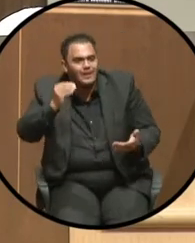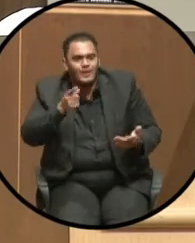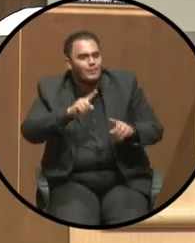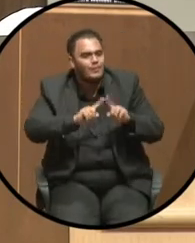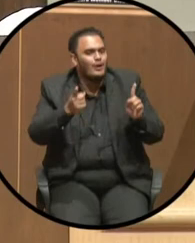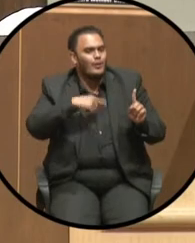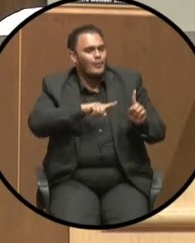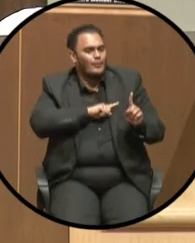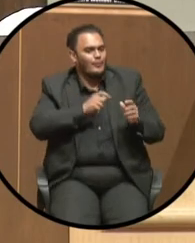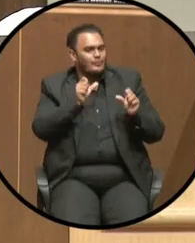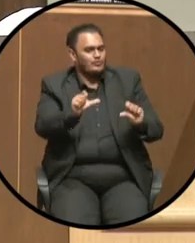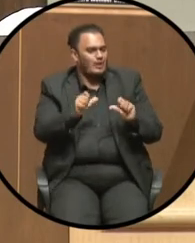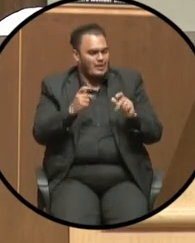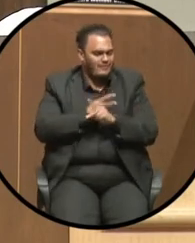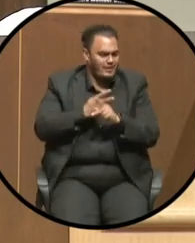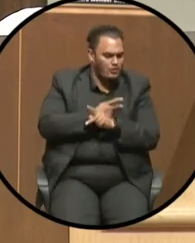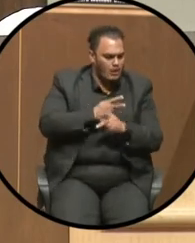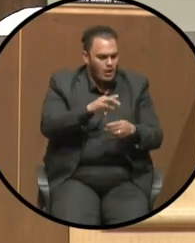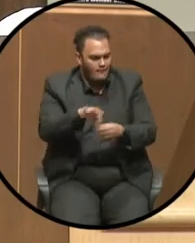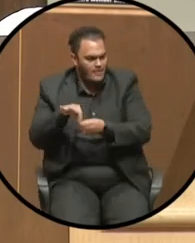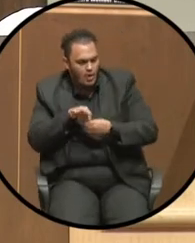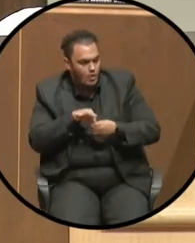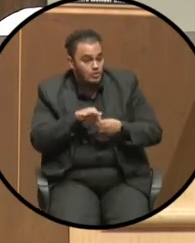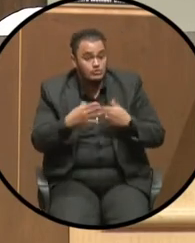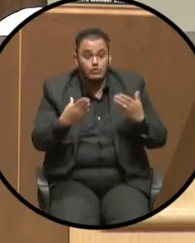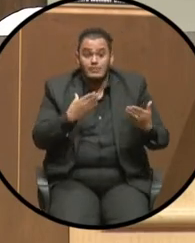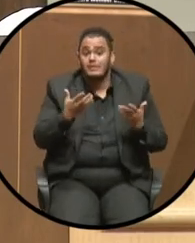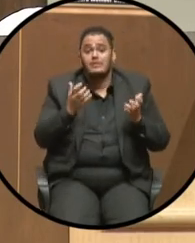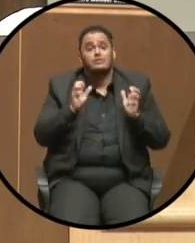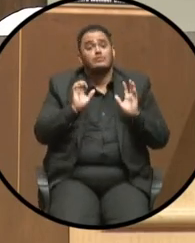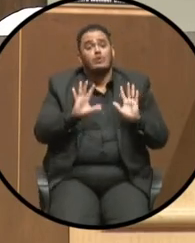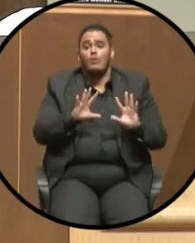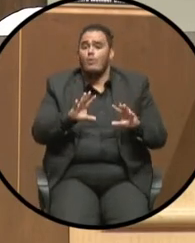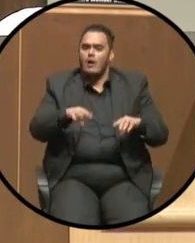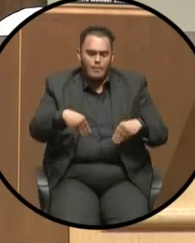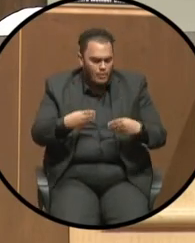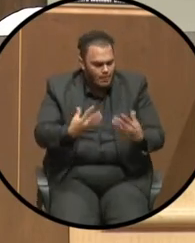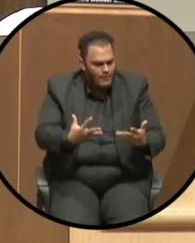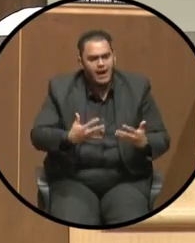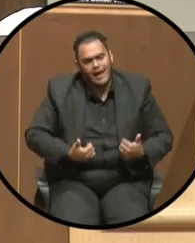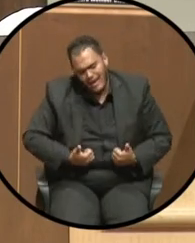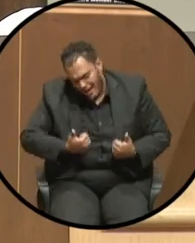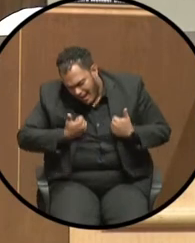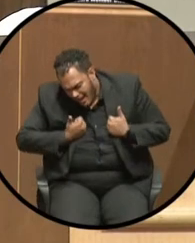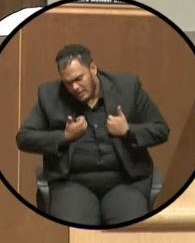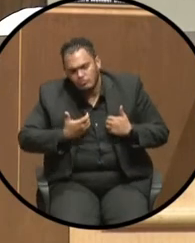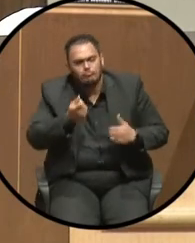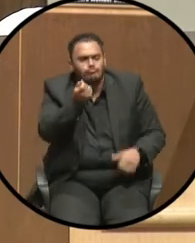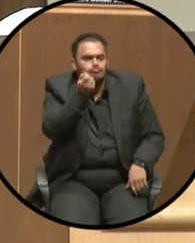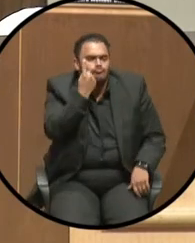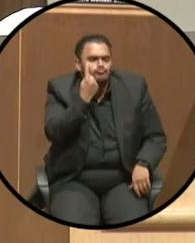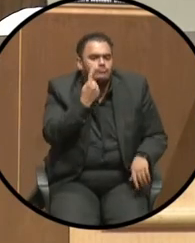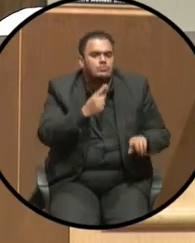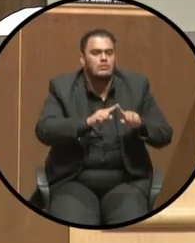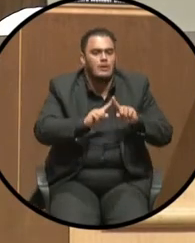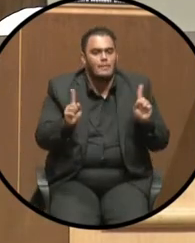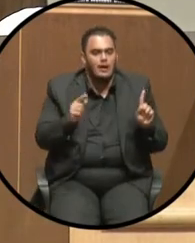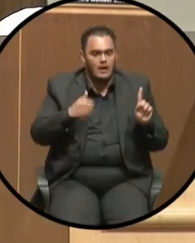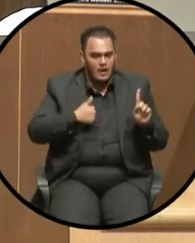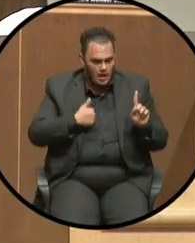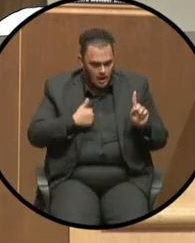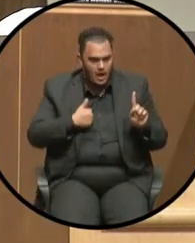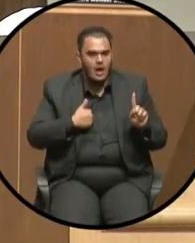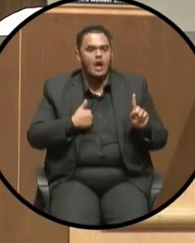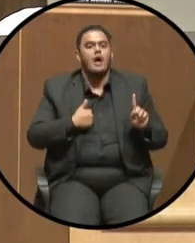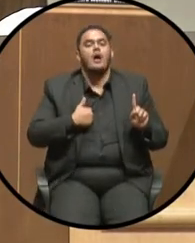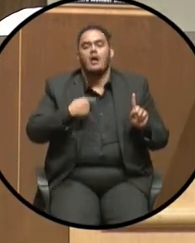a vote. So they may not necessarily want to give the address, and I understand that, but I would adhere that they should at least give